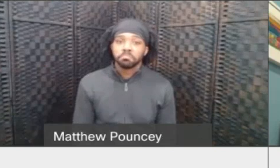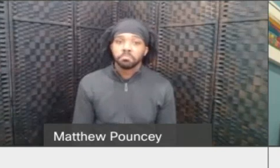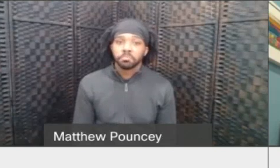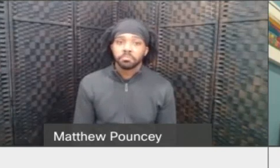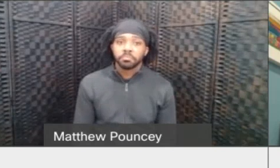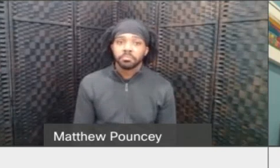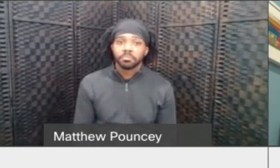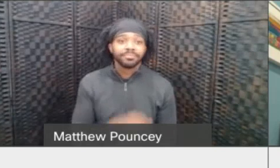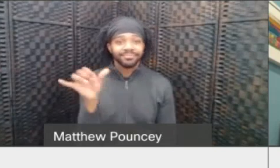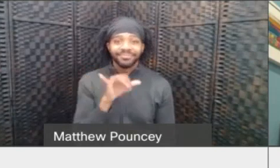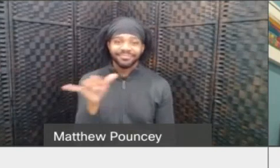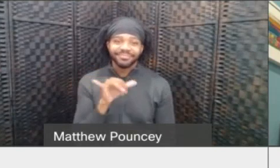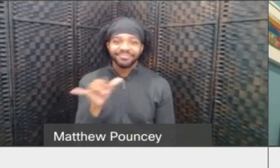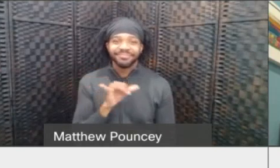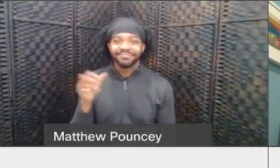as are we.